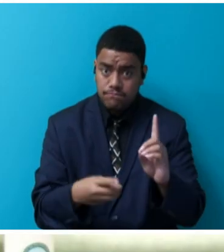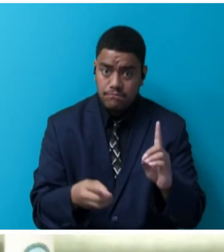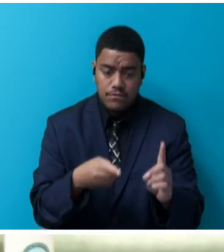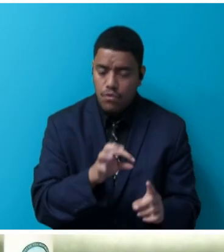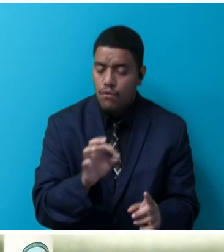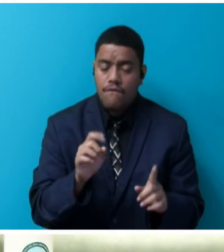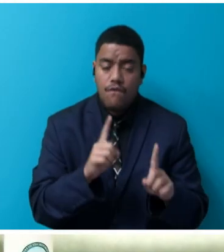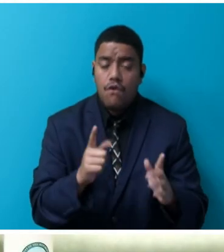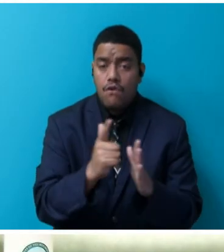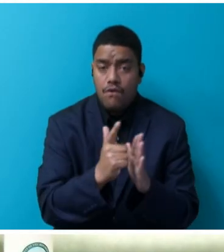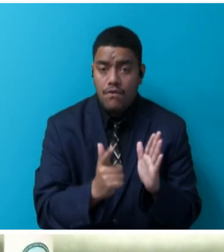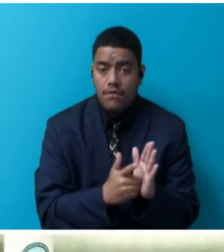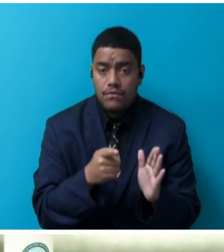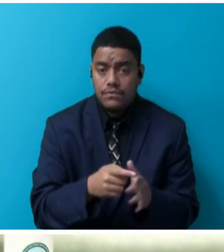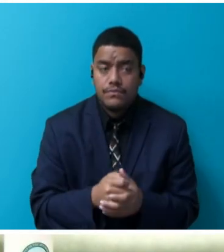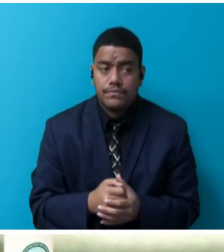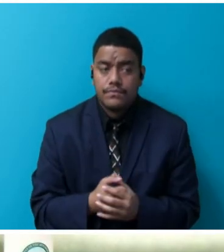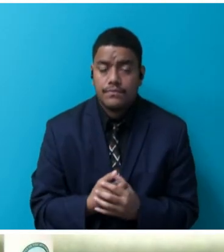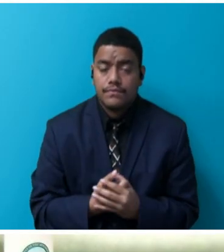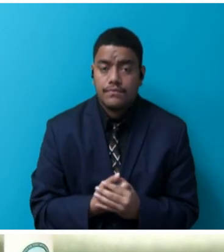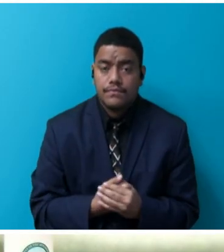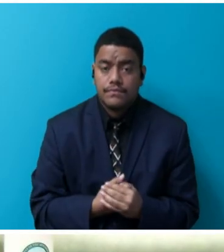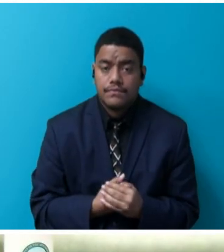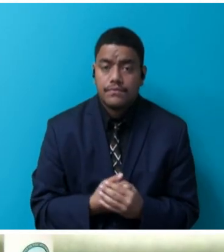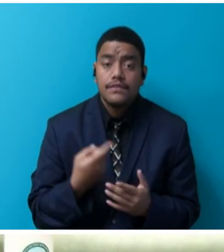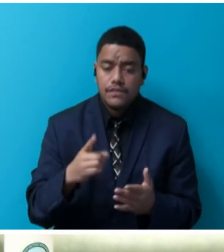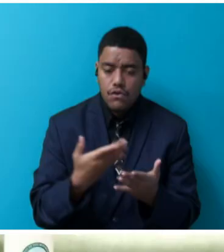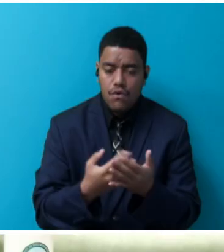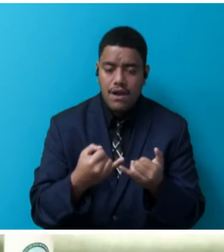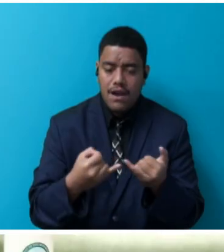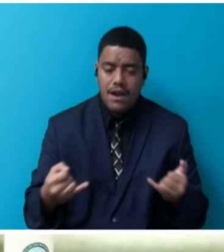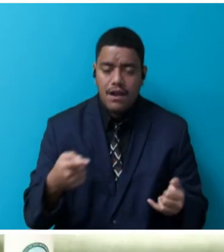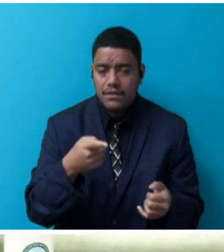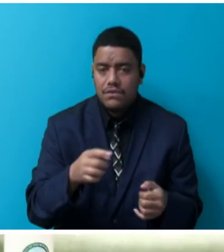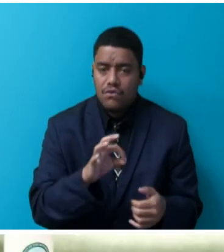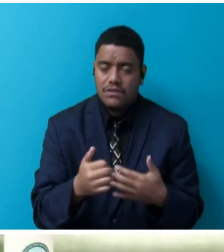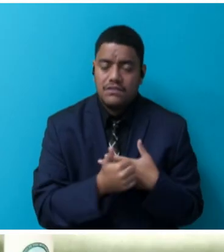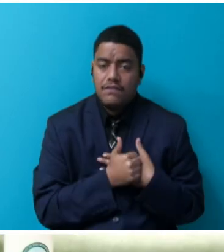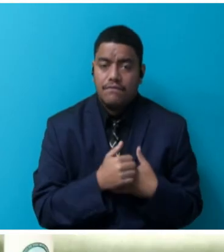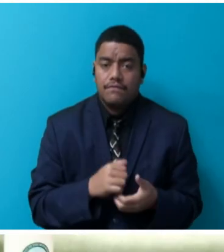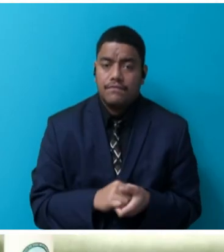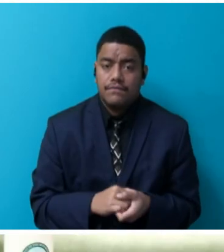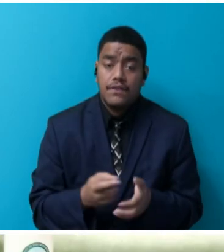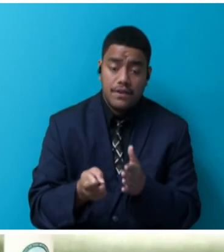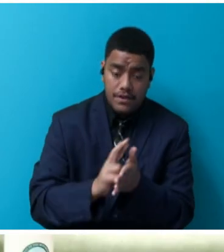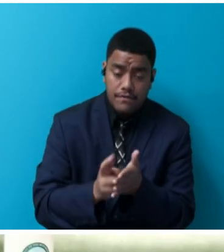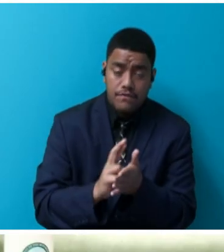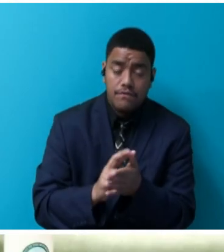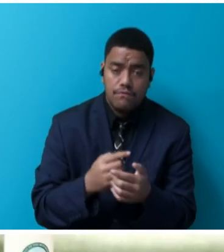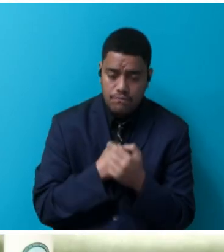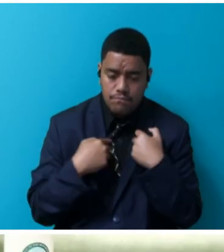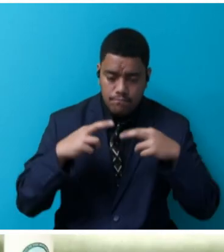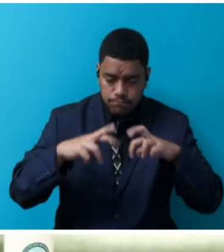law, and broadening the scope of online harms covered under the law. The review and its amendments will